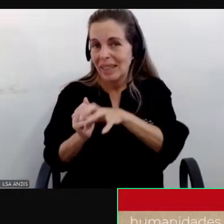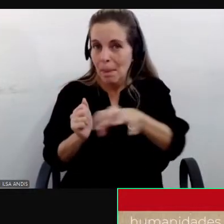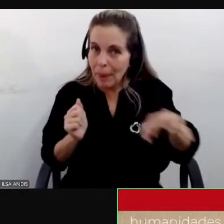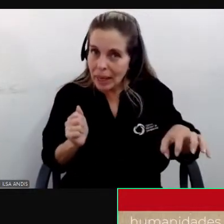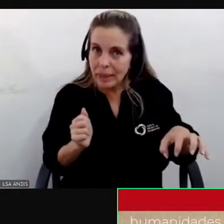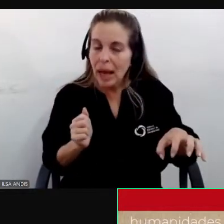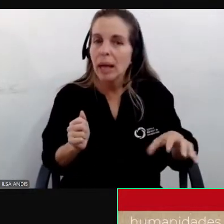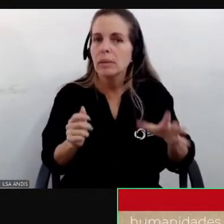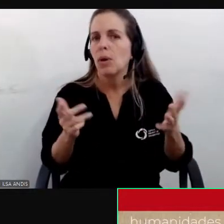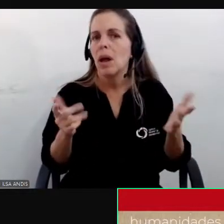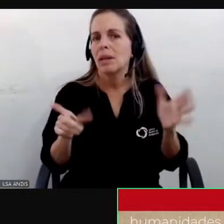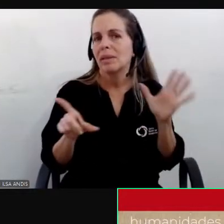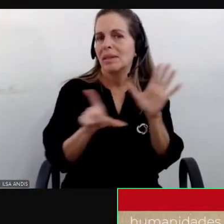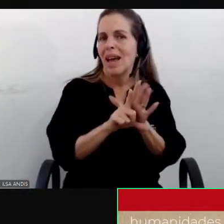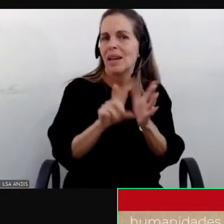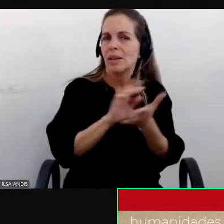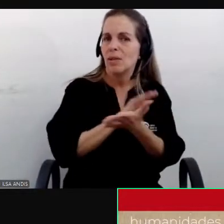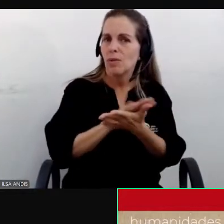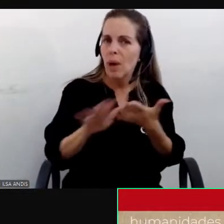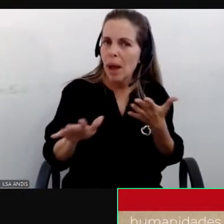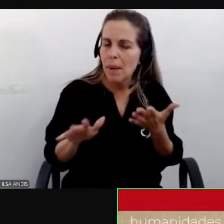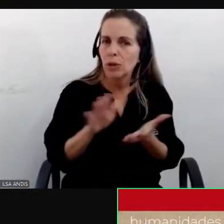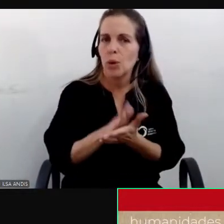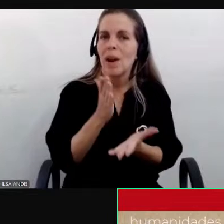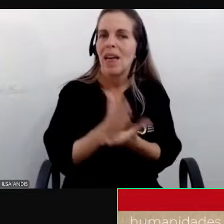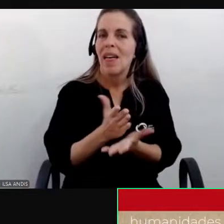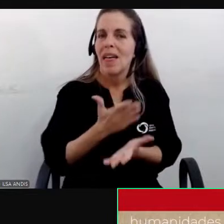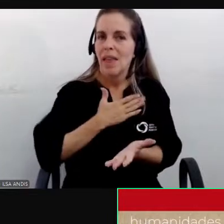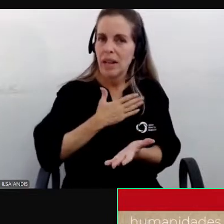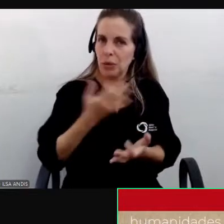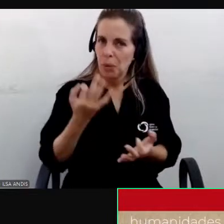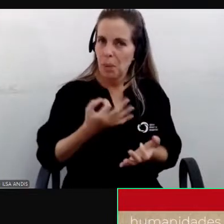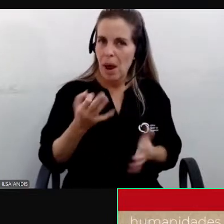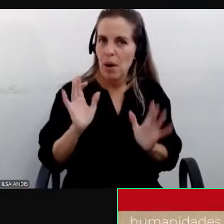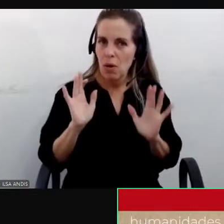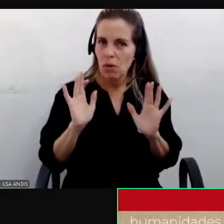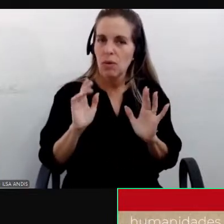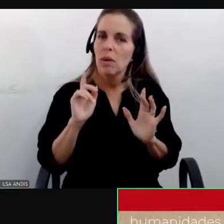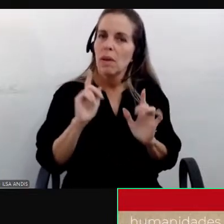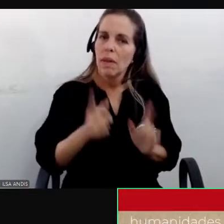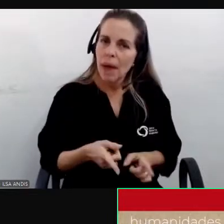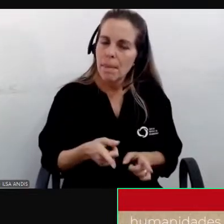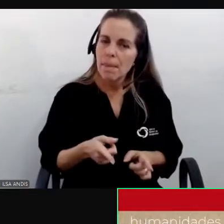speaking, with the new due diligence